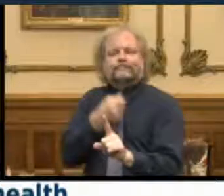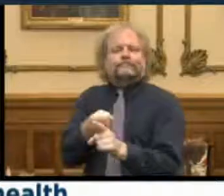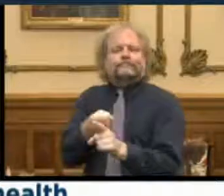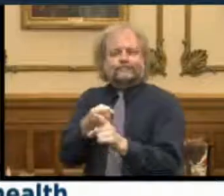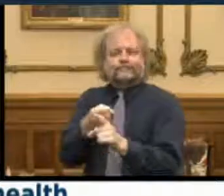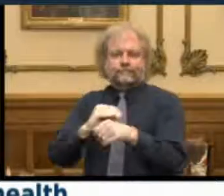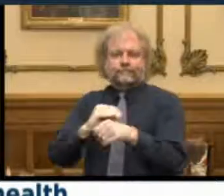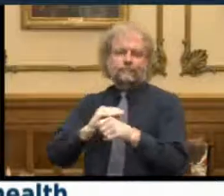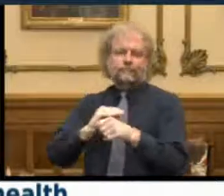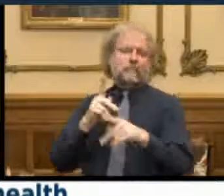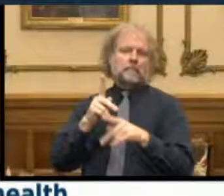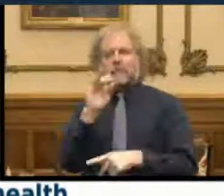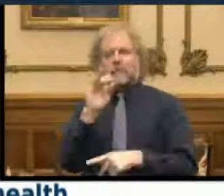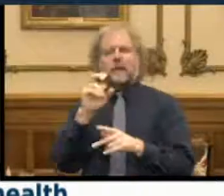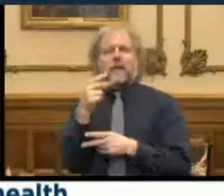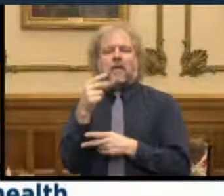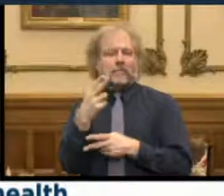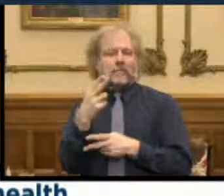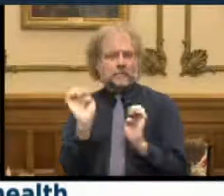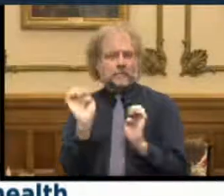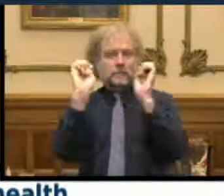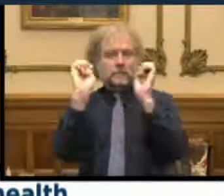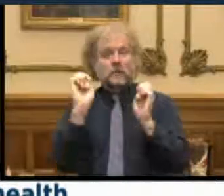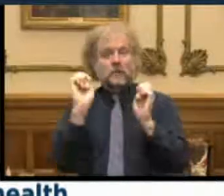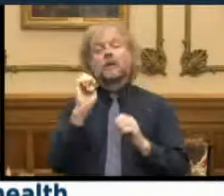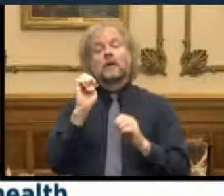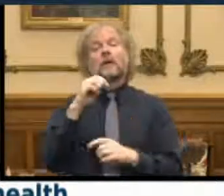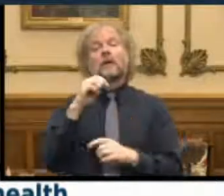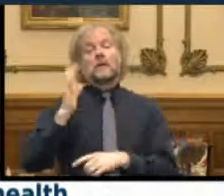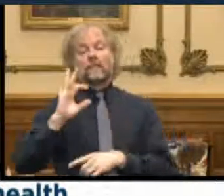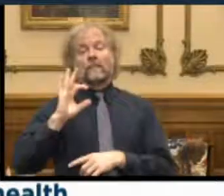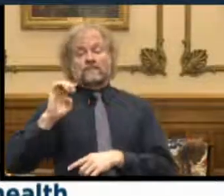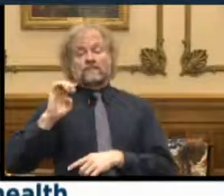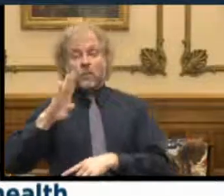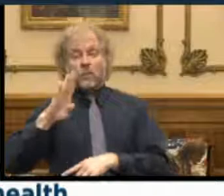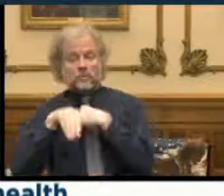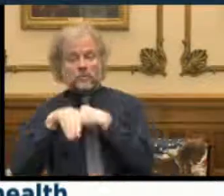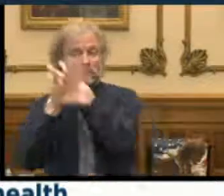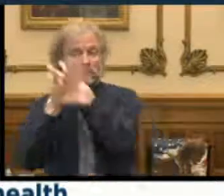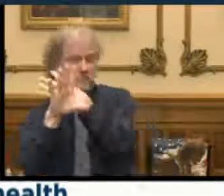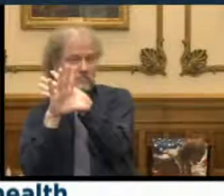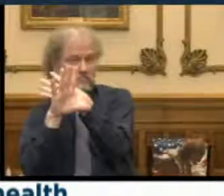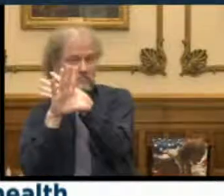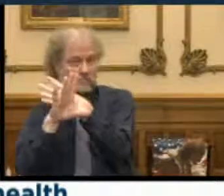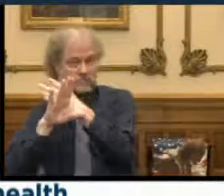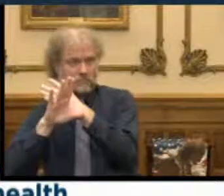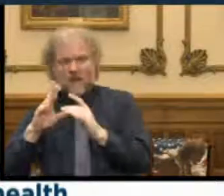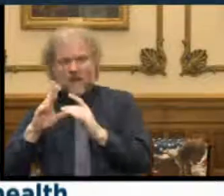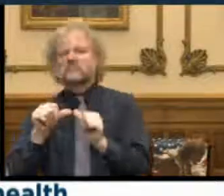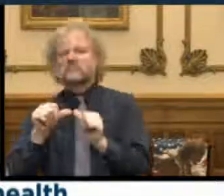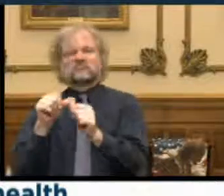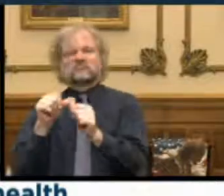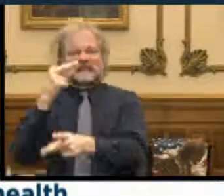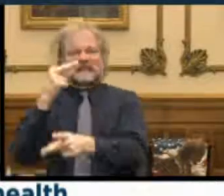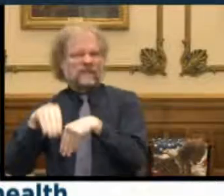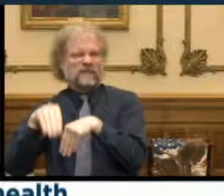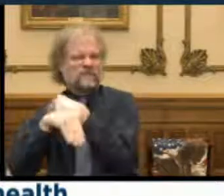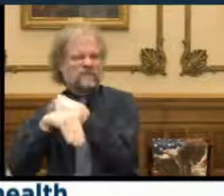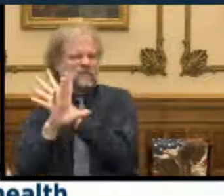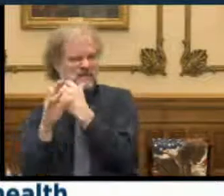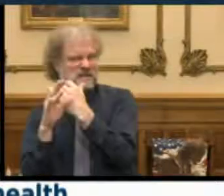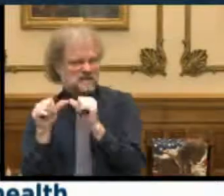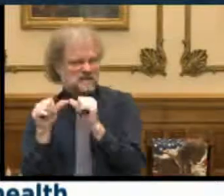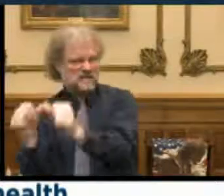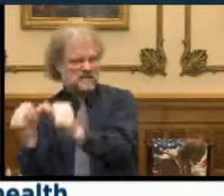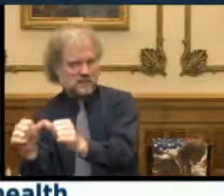health emergency. Students who attended school virtually in February and remain virtual students now